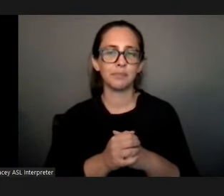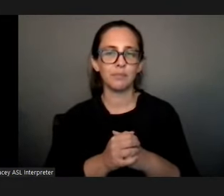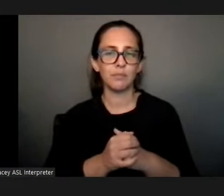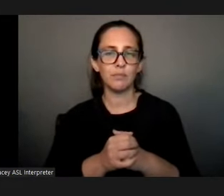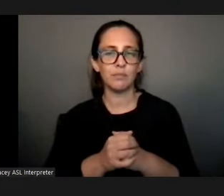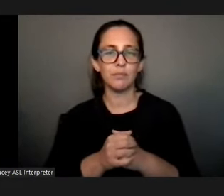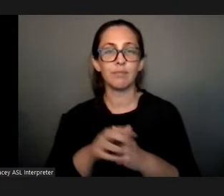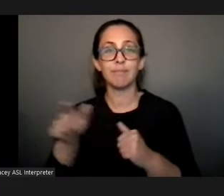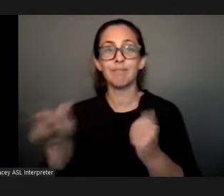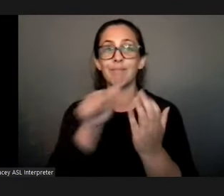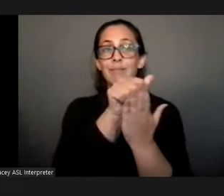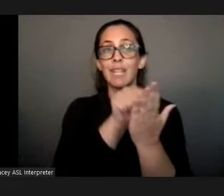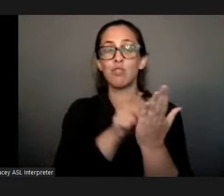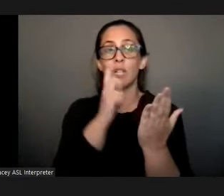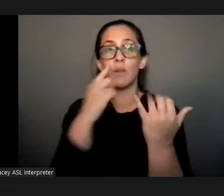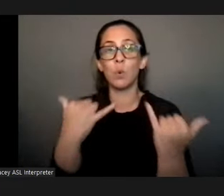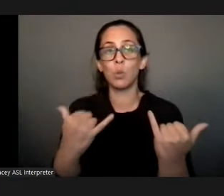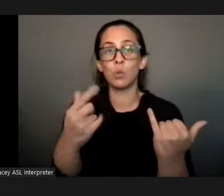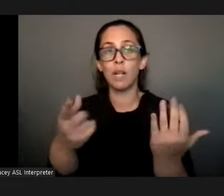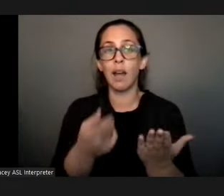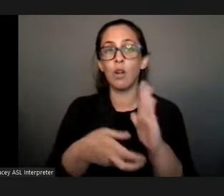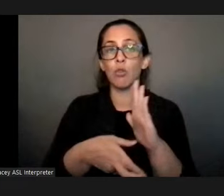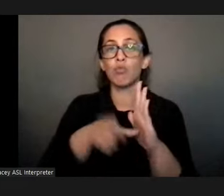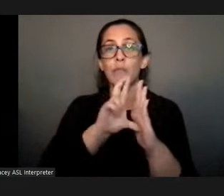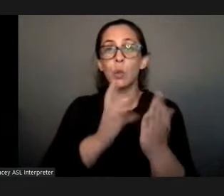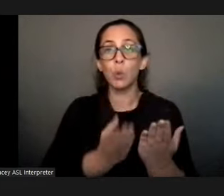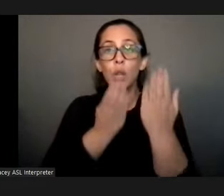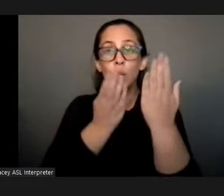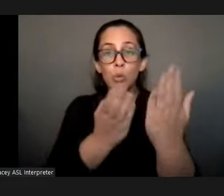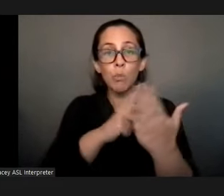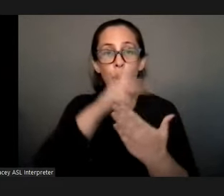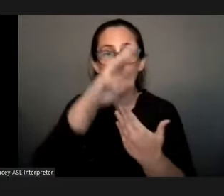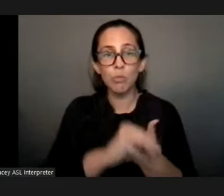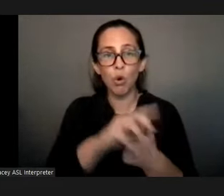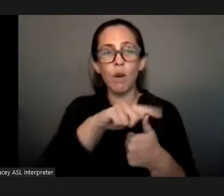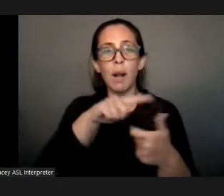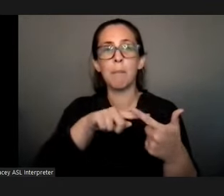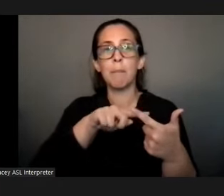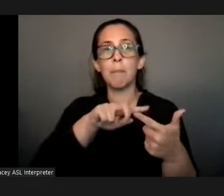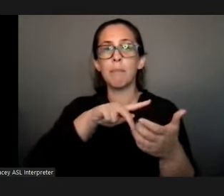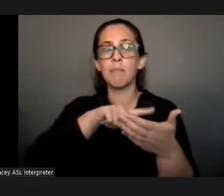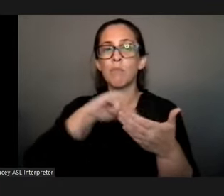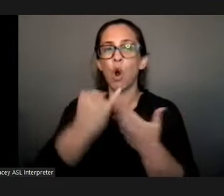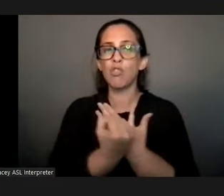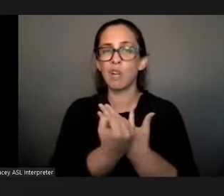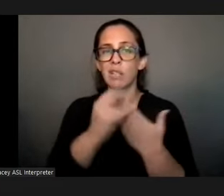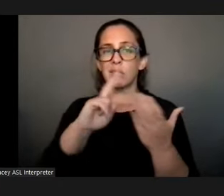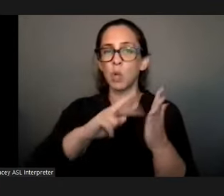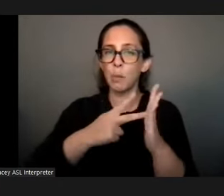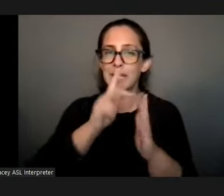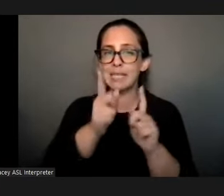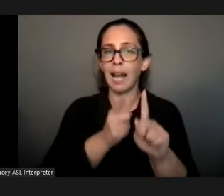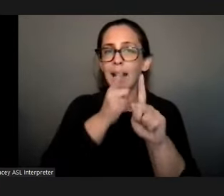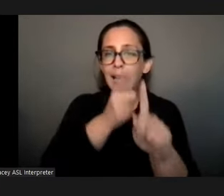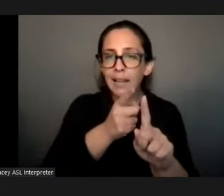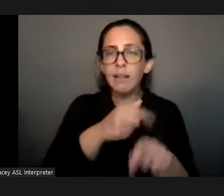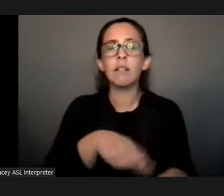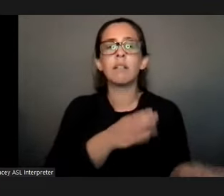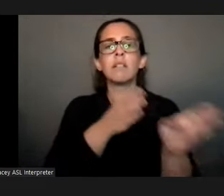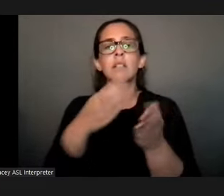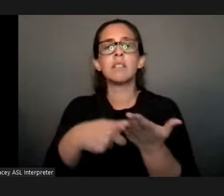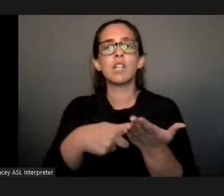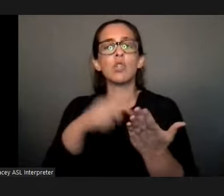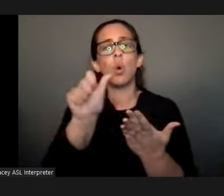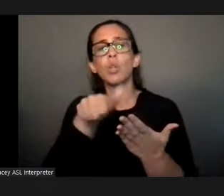Our agenda for today is to review the proposed program, the project purpose and need, discuss the project alternatives, provide an overview